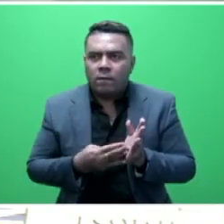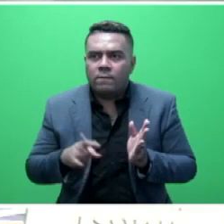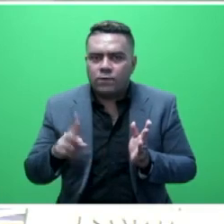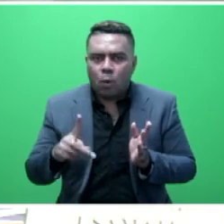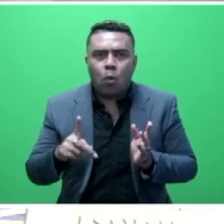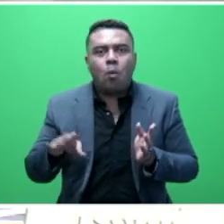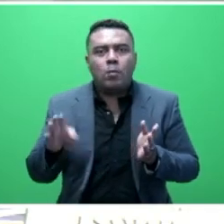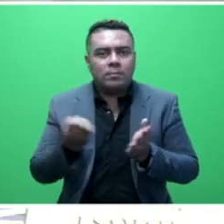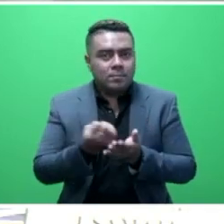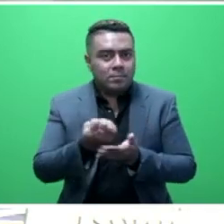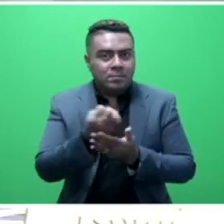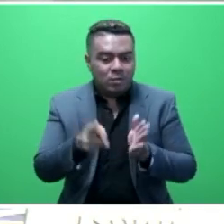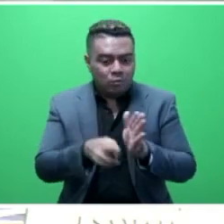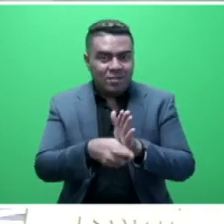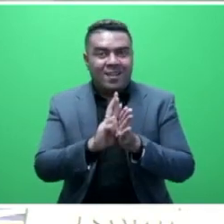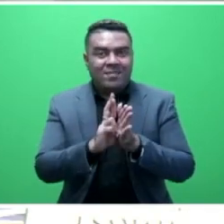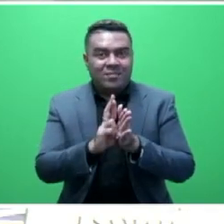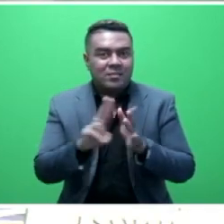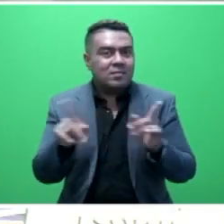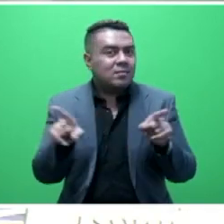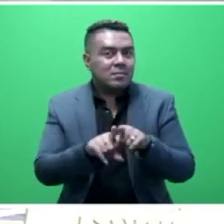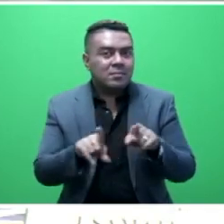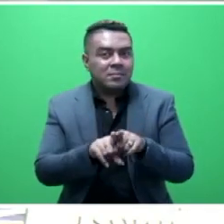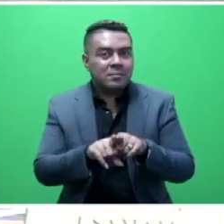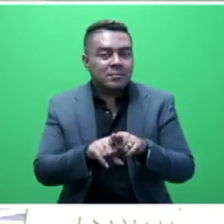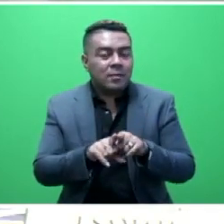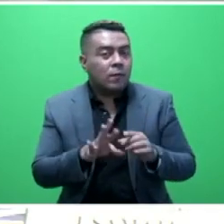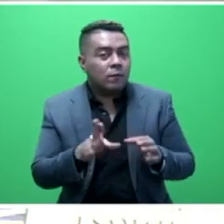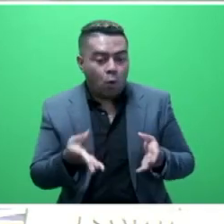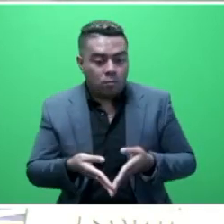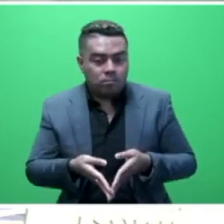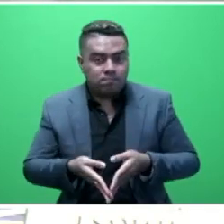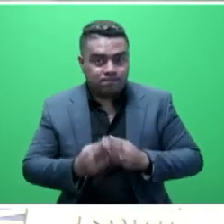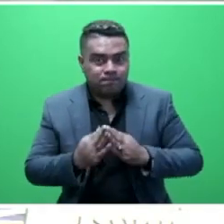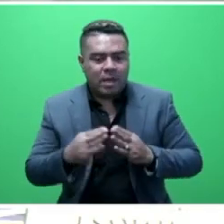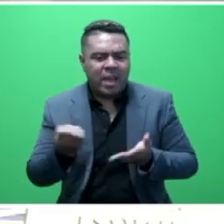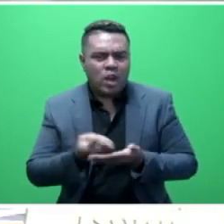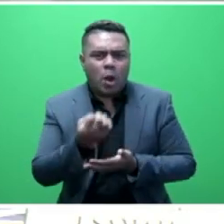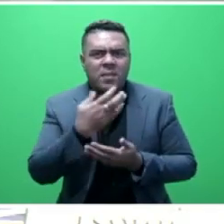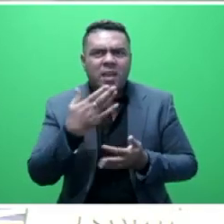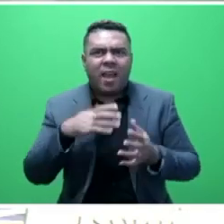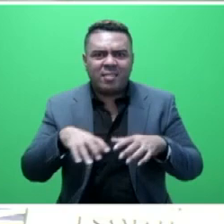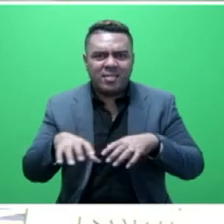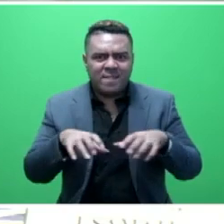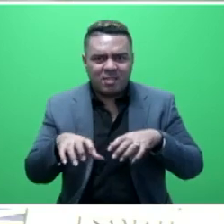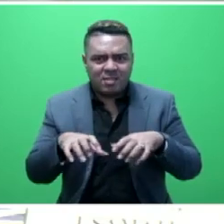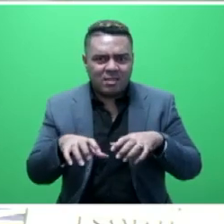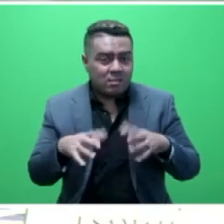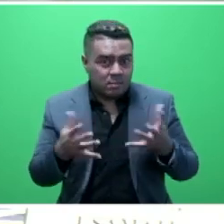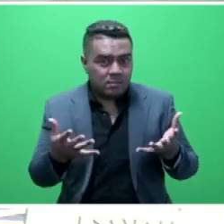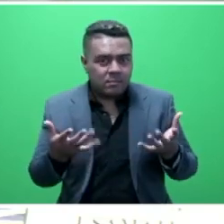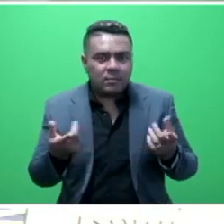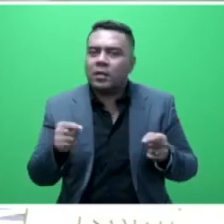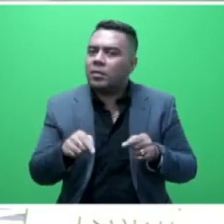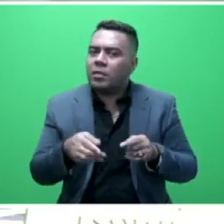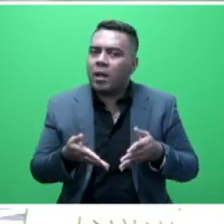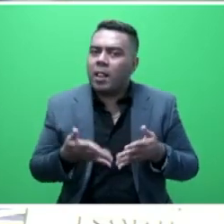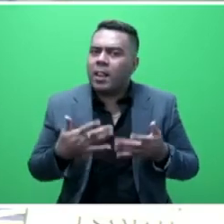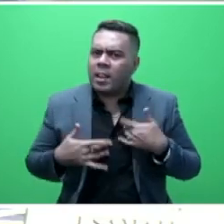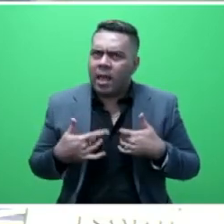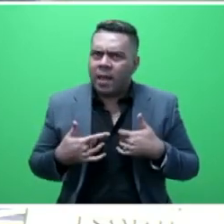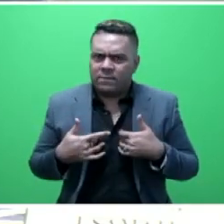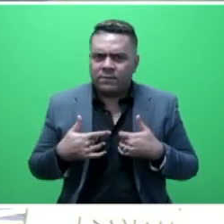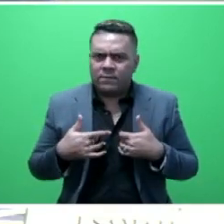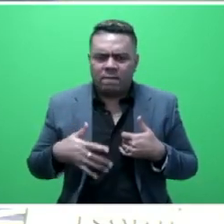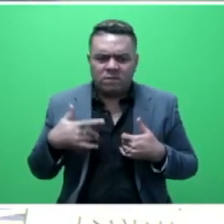framework, a nuanced approach to resuming economic activity. Thanks to the launch of that comprehensive framework, life feels more